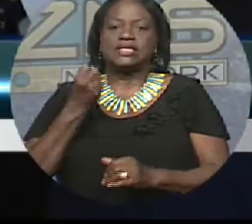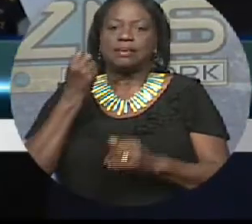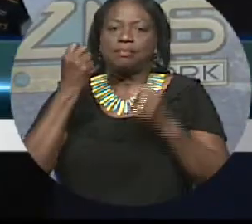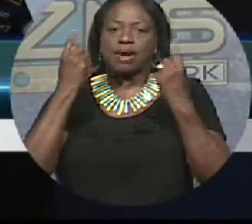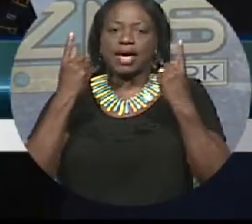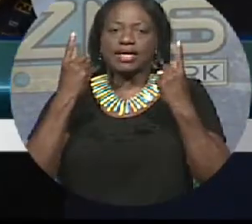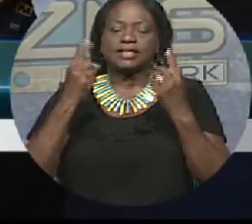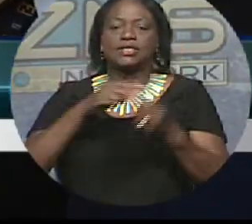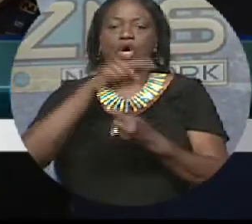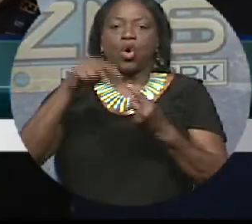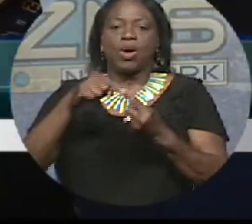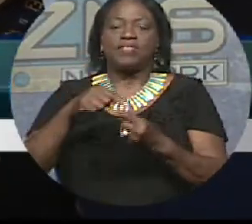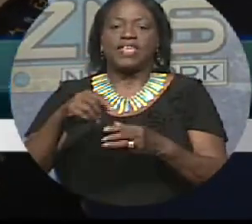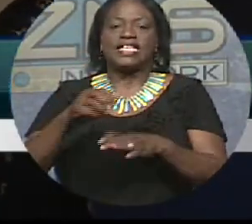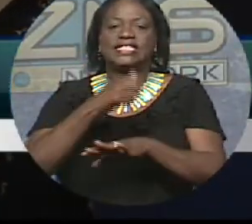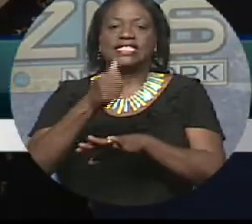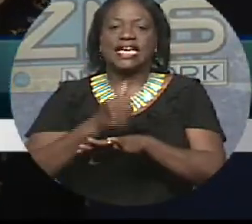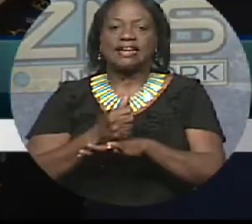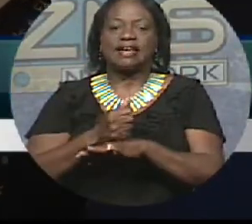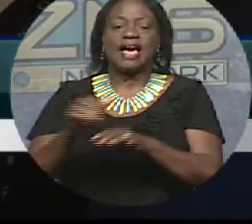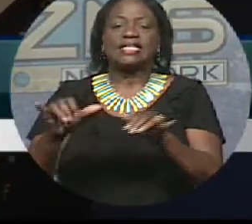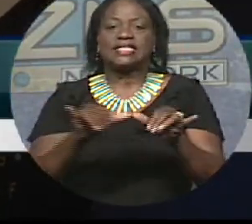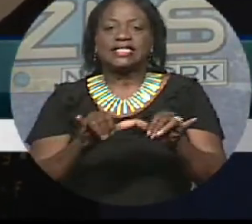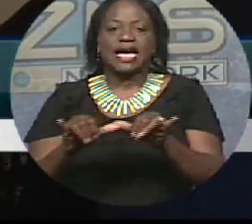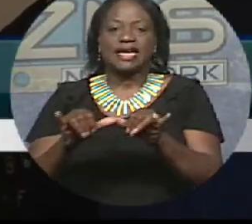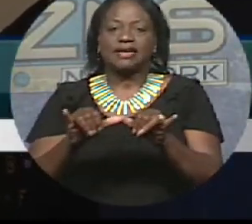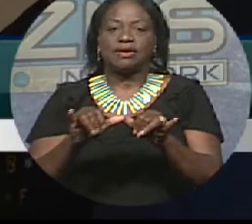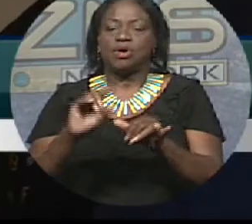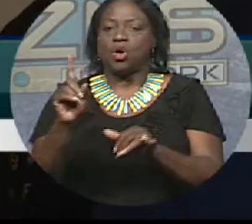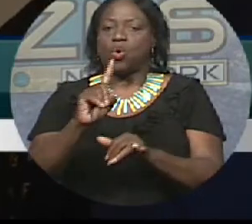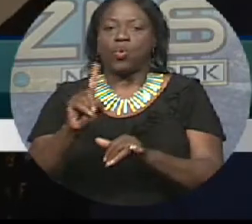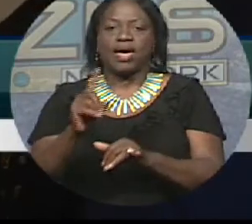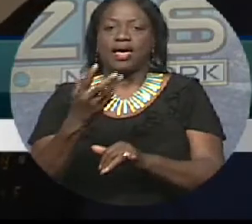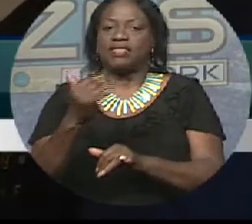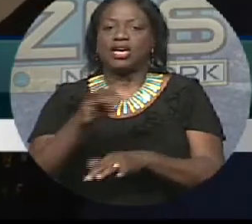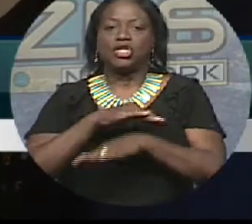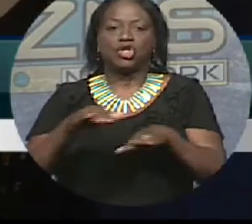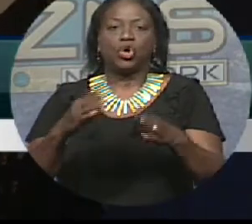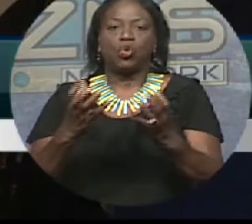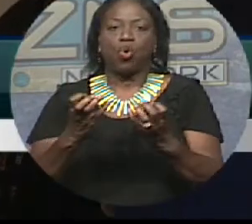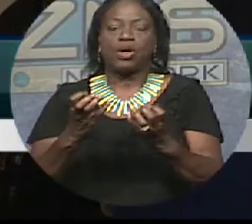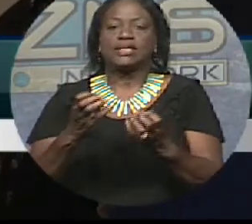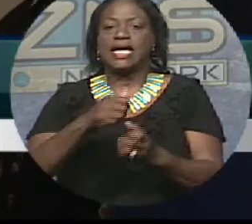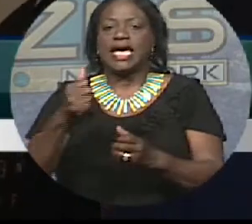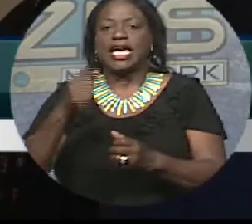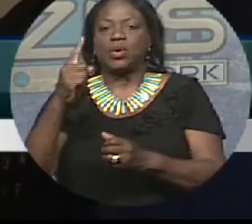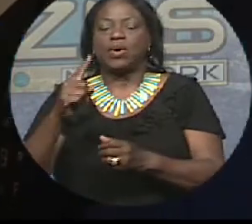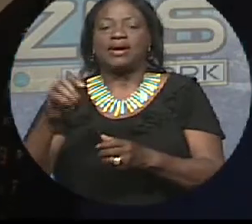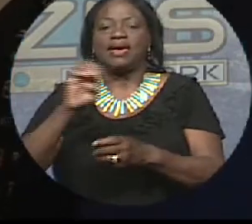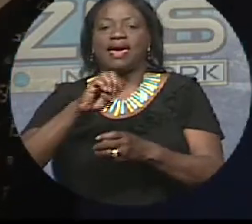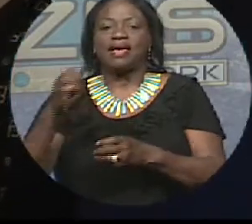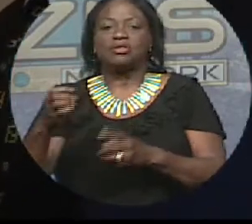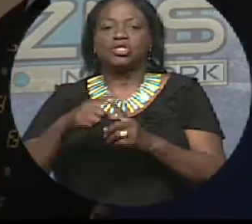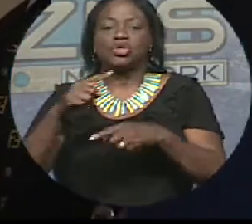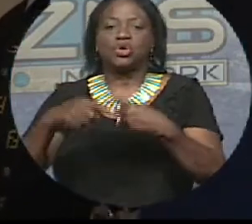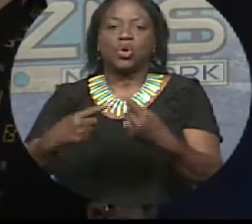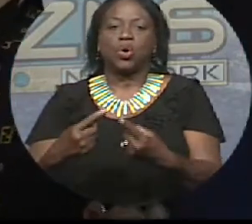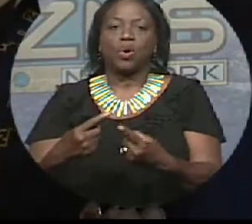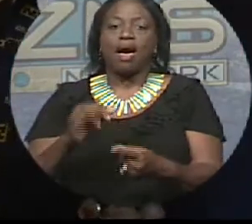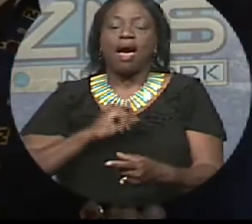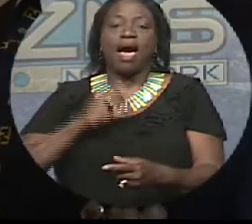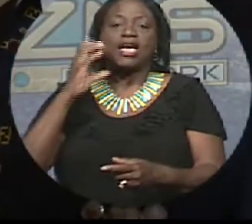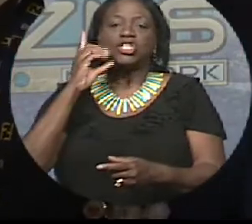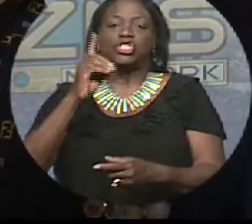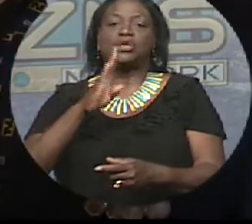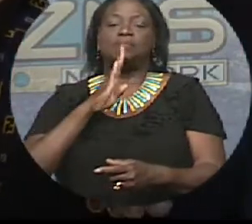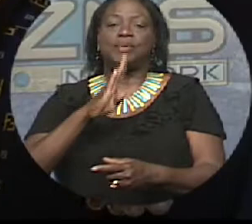a standard that they would not want anyone else to be able to go. I mean, for example, I should be